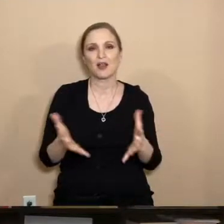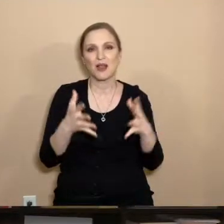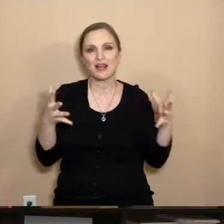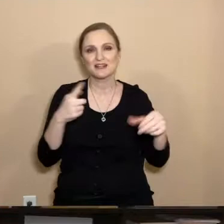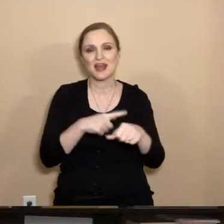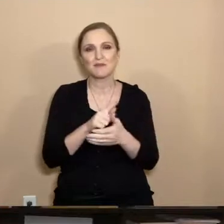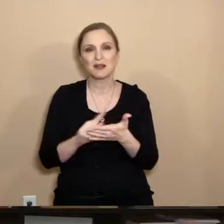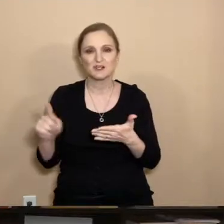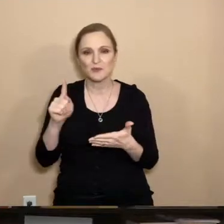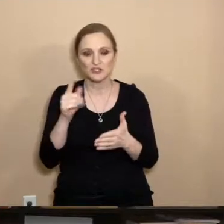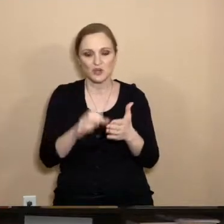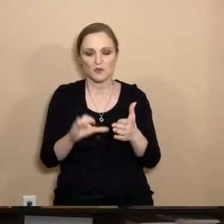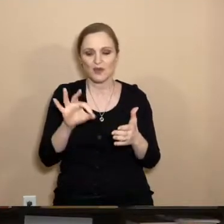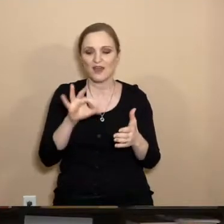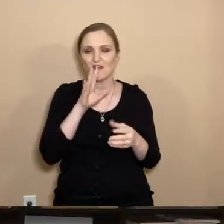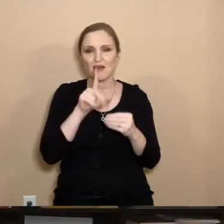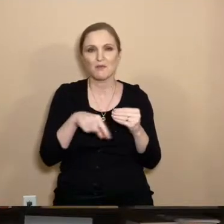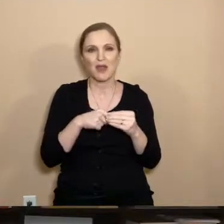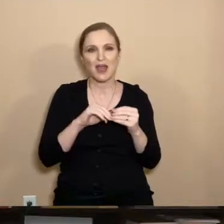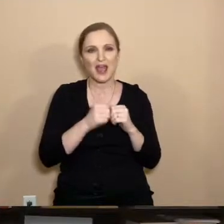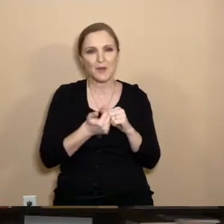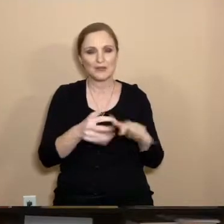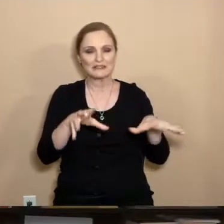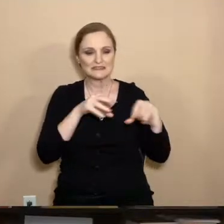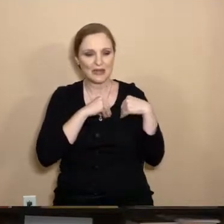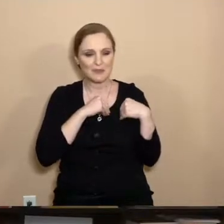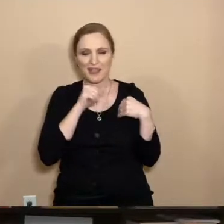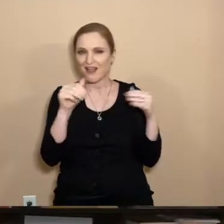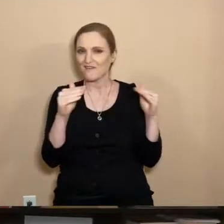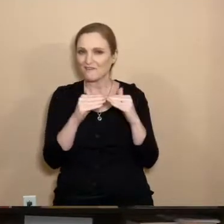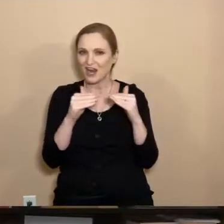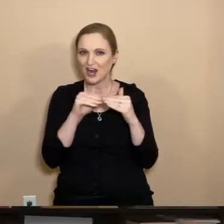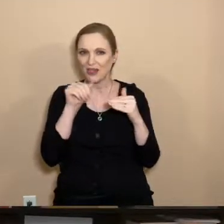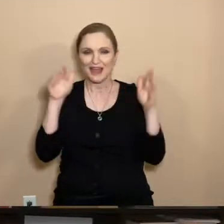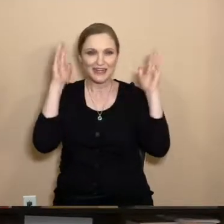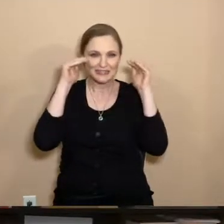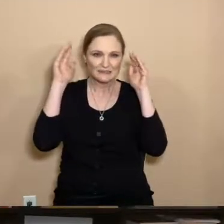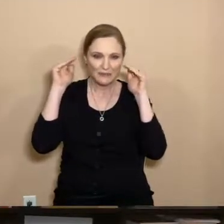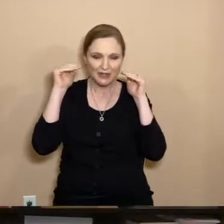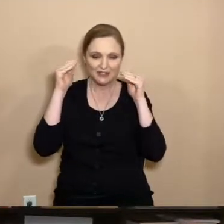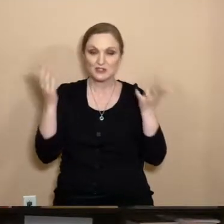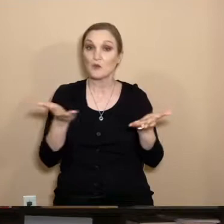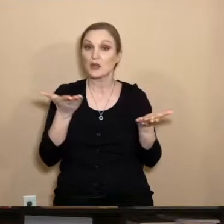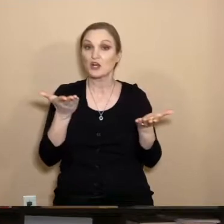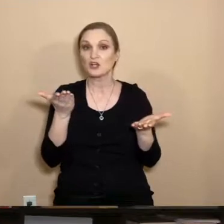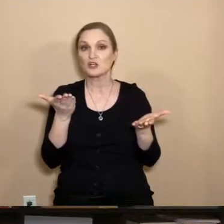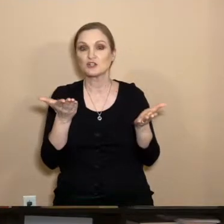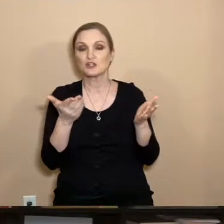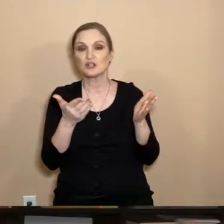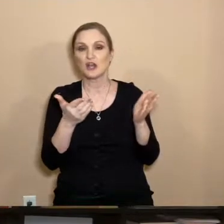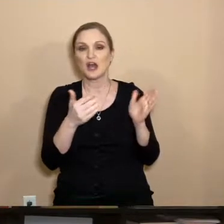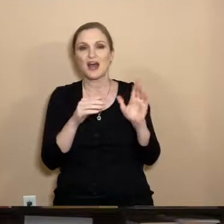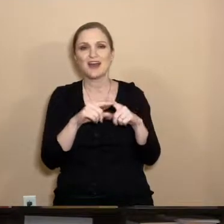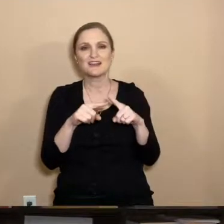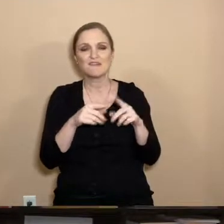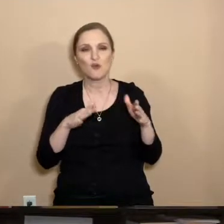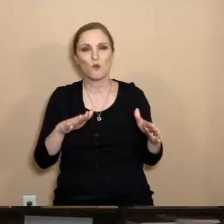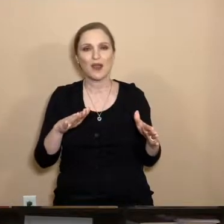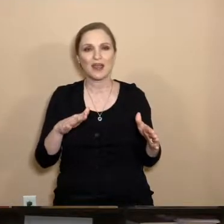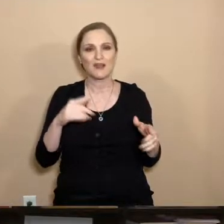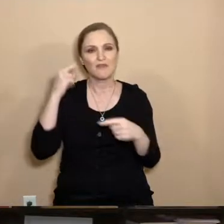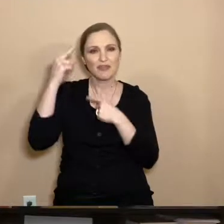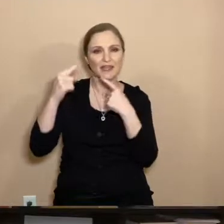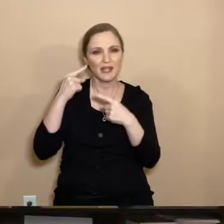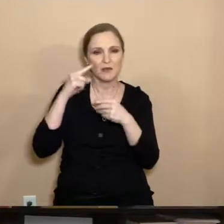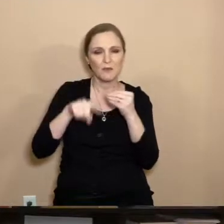in chapter 9 talking about how we deal with the unfair and the unexpected. But here's another angle on that in these last couple of